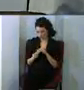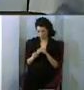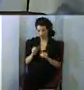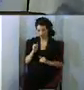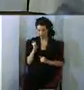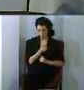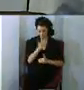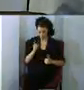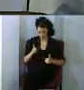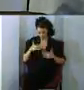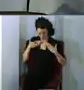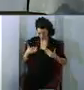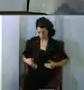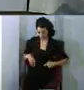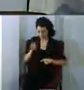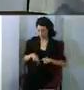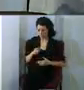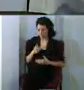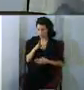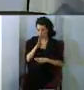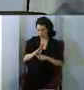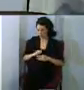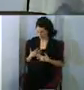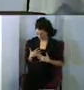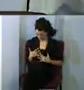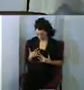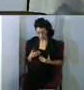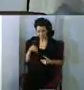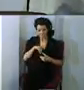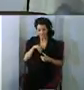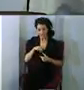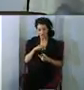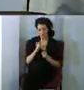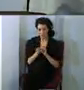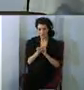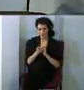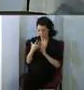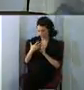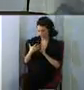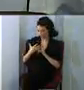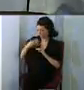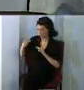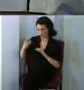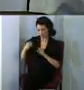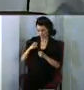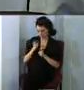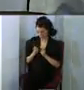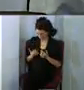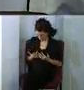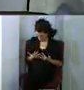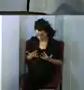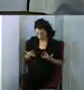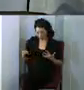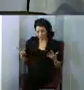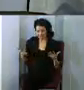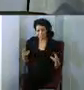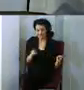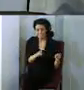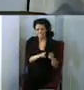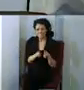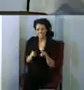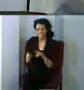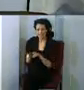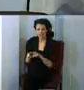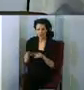bodies can't keep silent. There seems to be not just the transformation on the inside, but there seems to be a transformation on the outside. It's almost like our